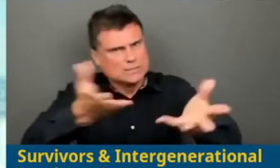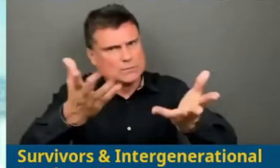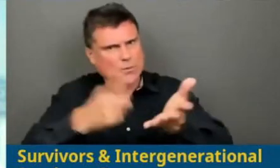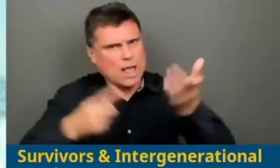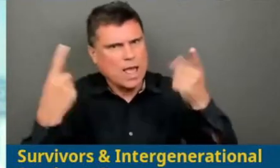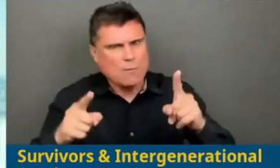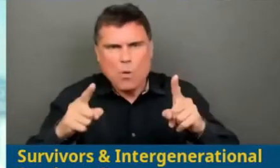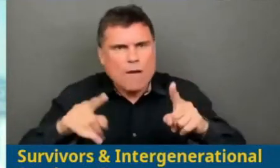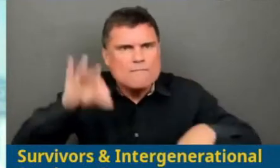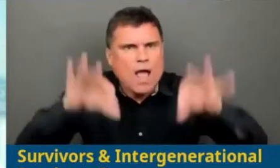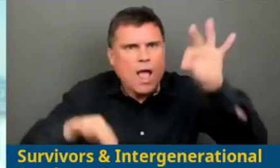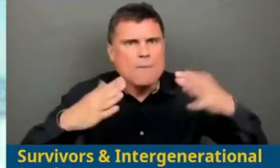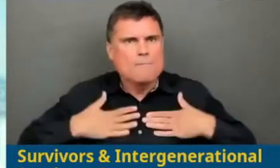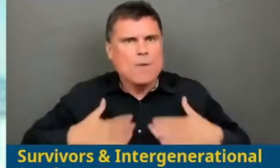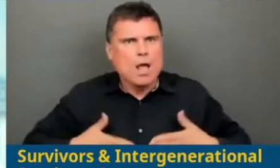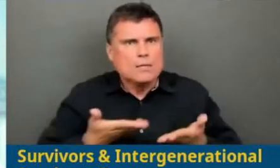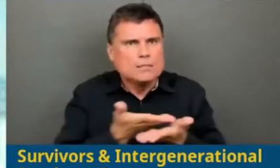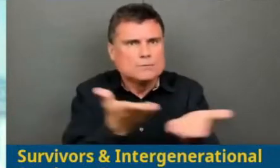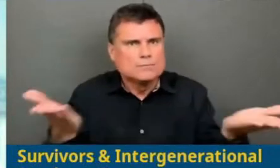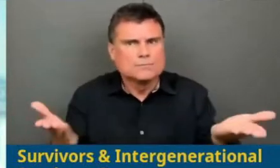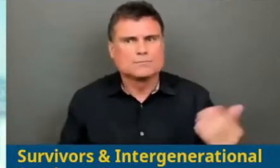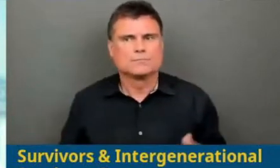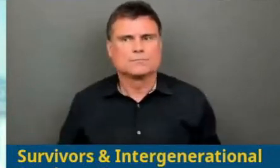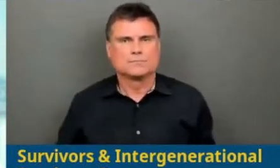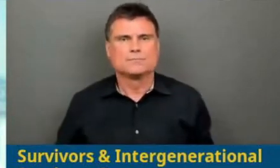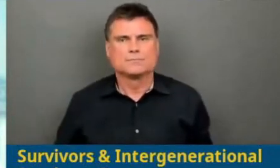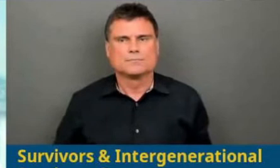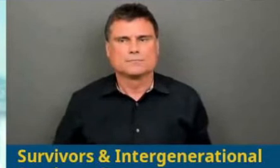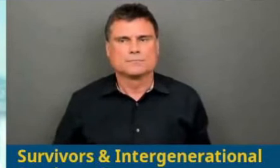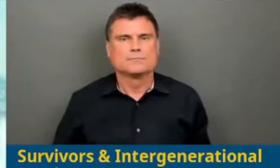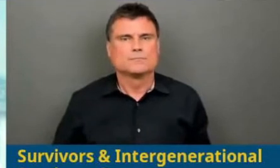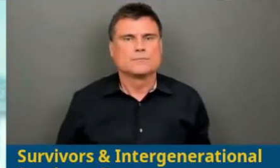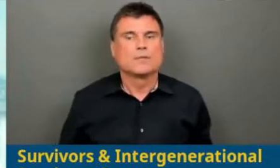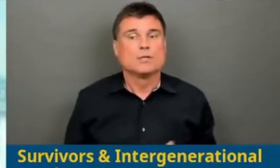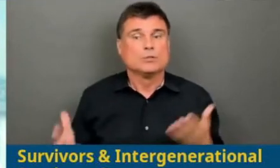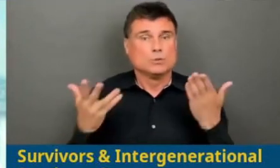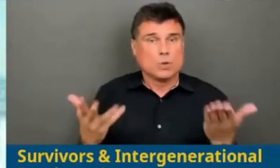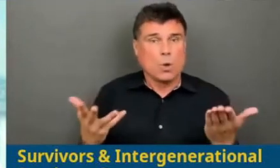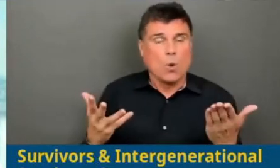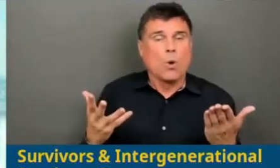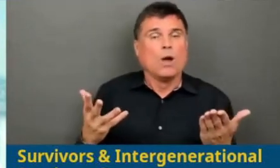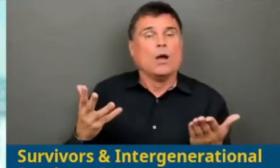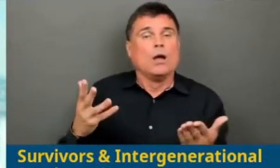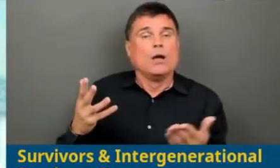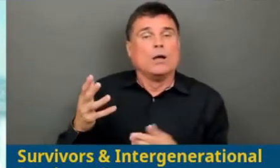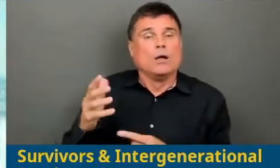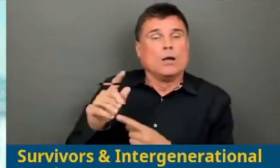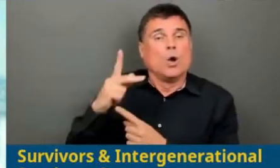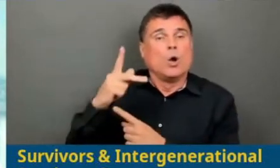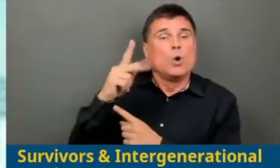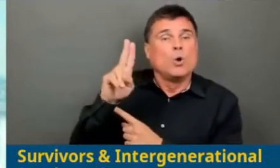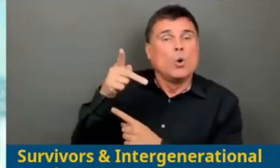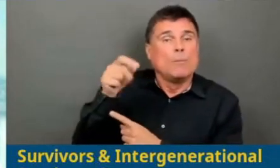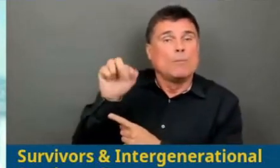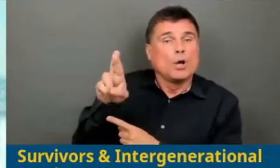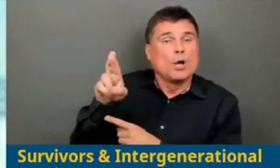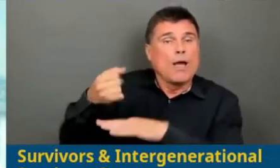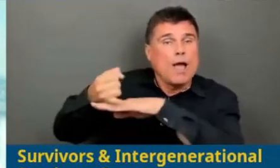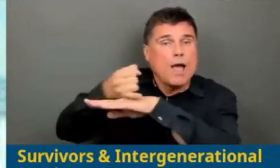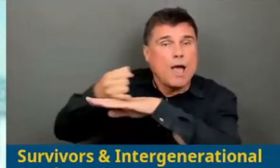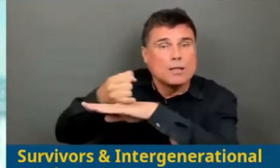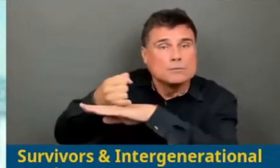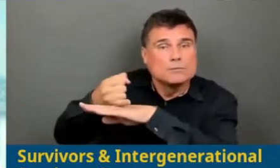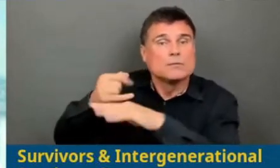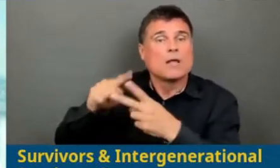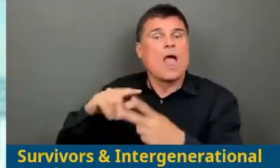There have been further revelations as well in Cranbrook, on Penelicut Island or Cooper Island, and in other provinces of Canada as